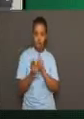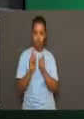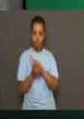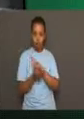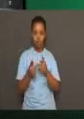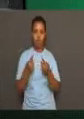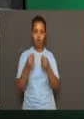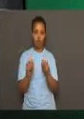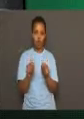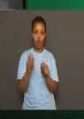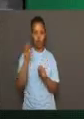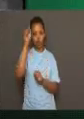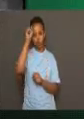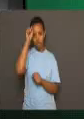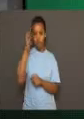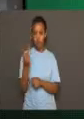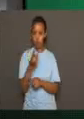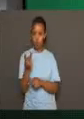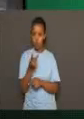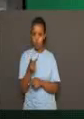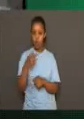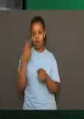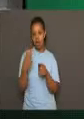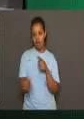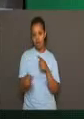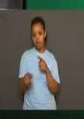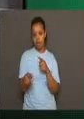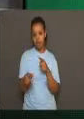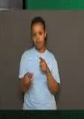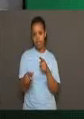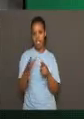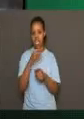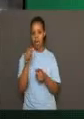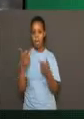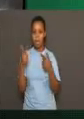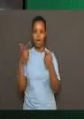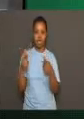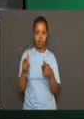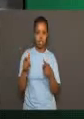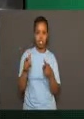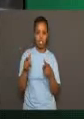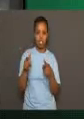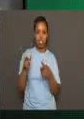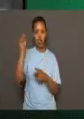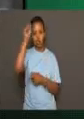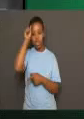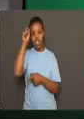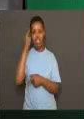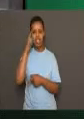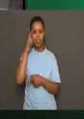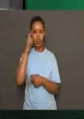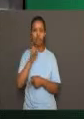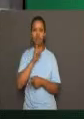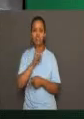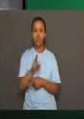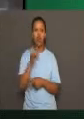and looked at the 2 sticks up. Suddenly, Sultan thought of pushing the